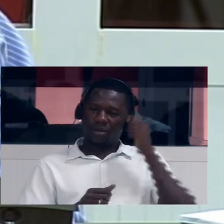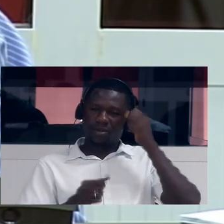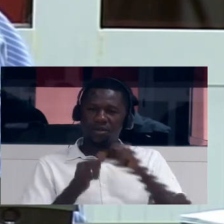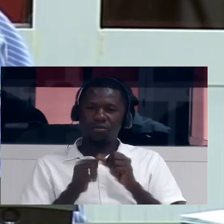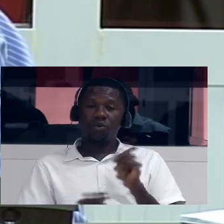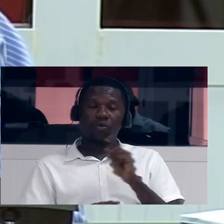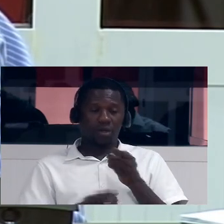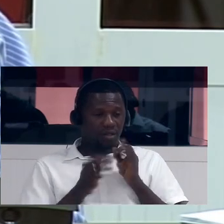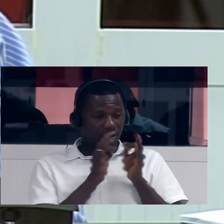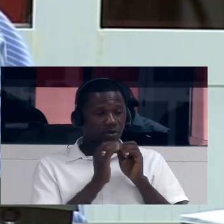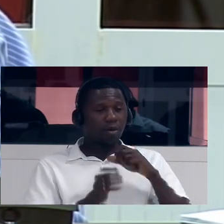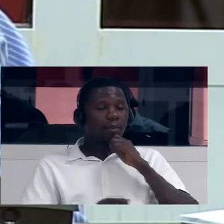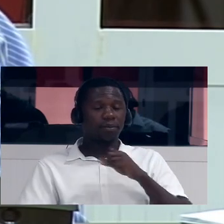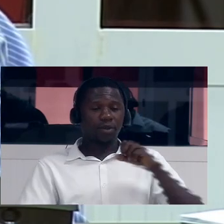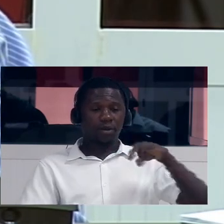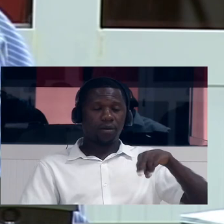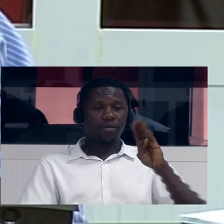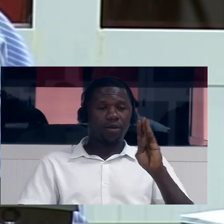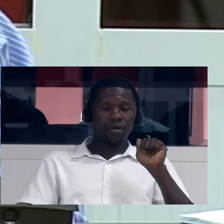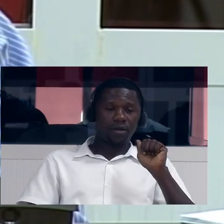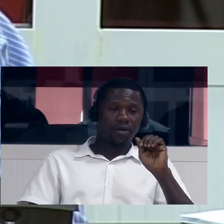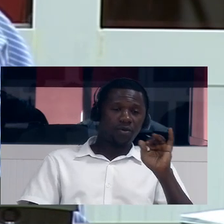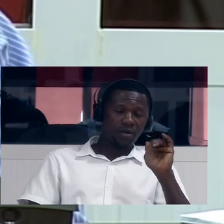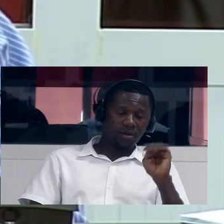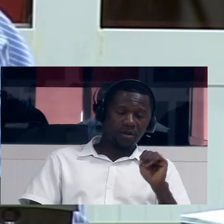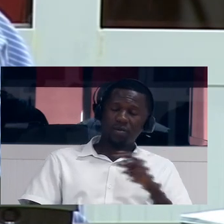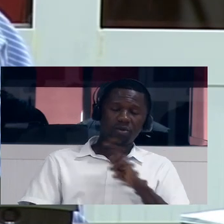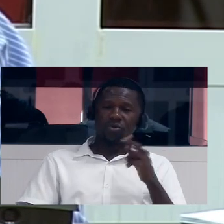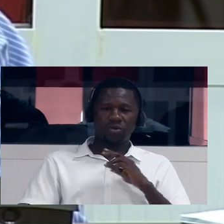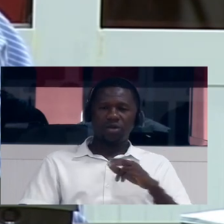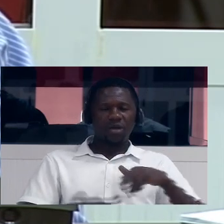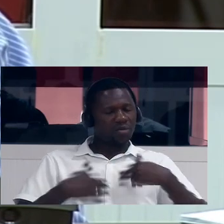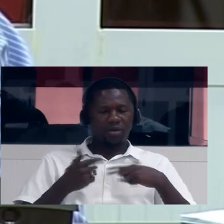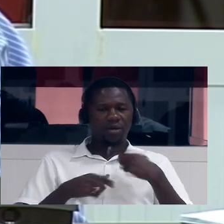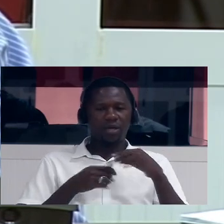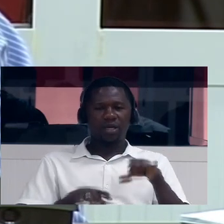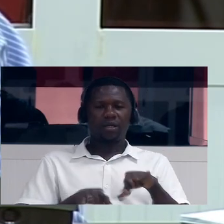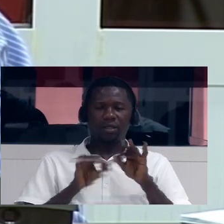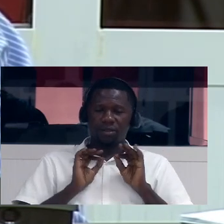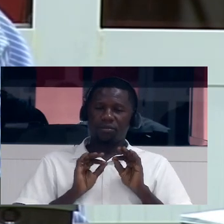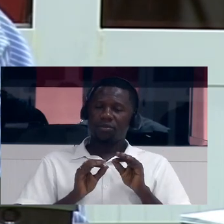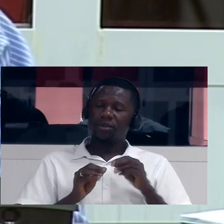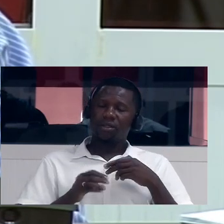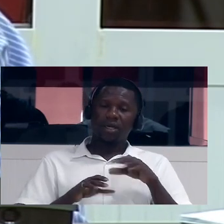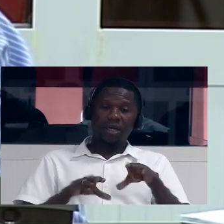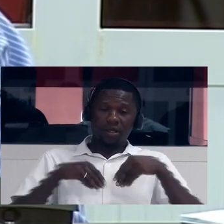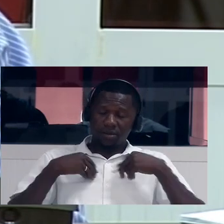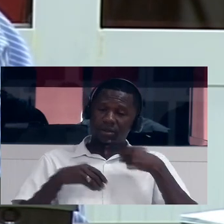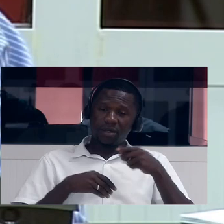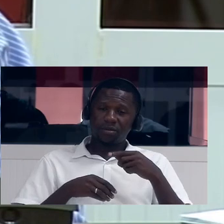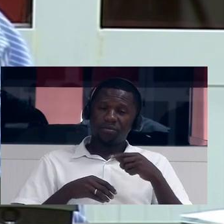what I did say to Mr. Mbai was that I wasn't very comfortable accepting that position because I believe it